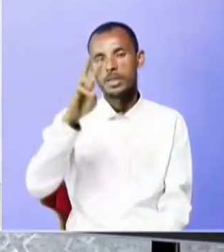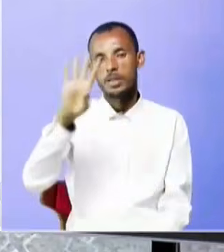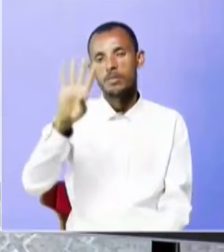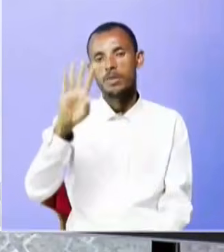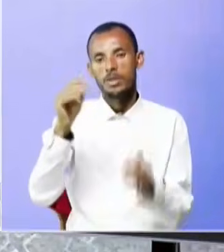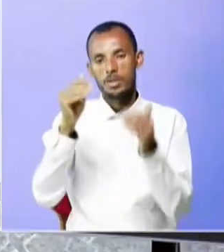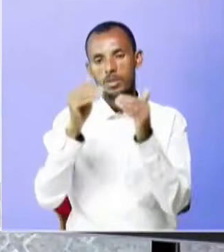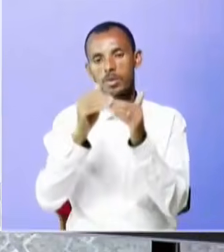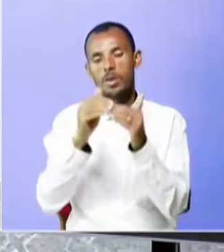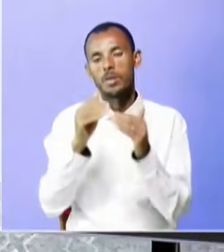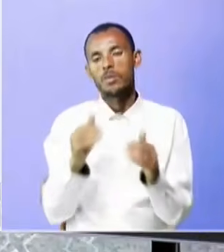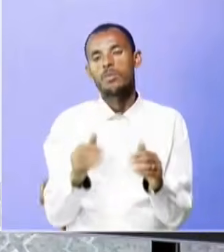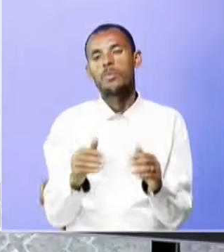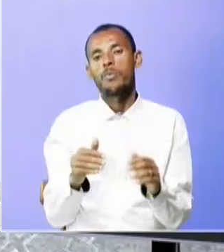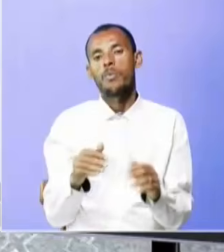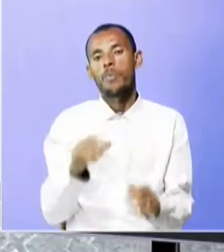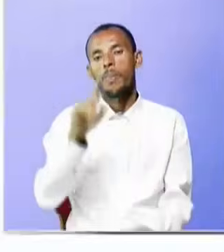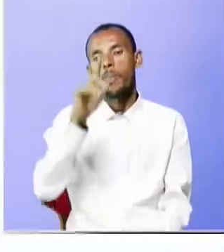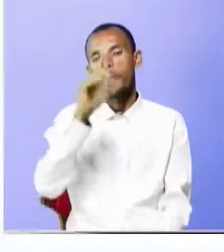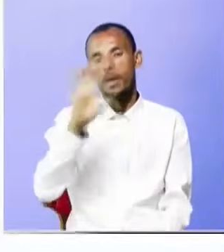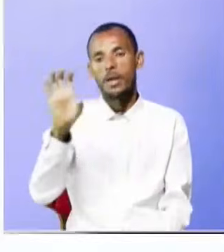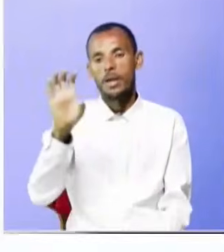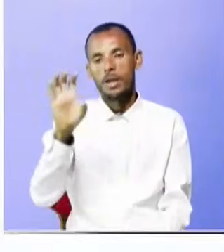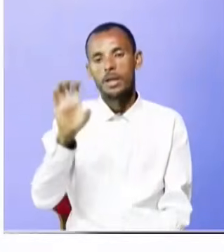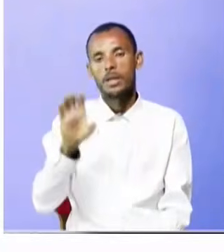64 pi becomes